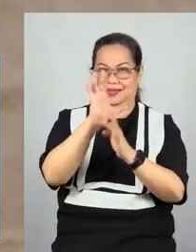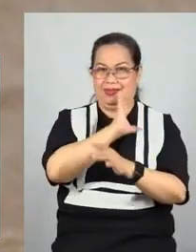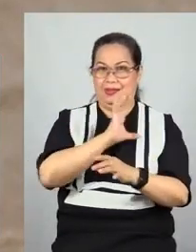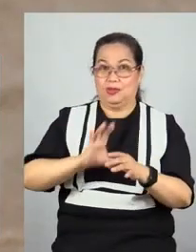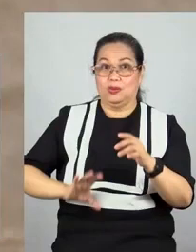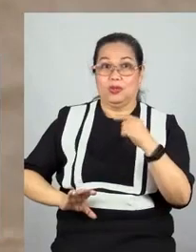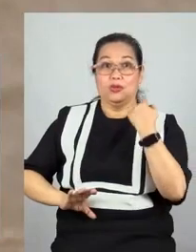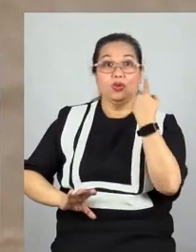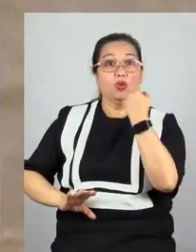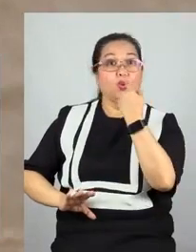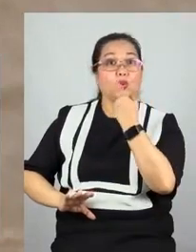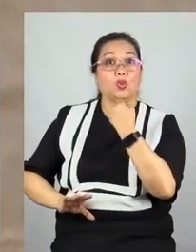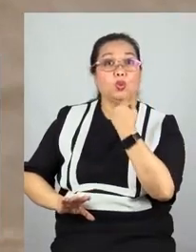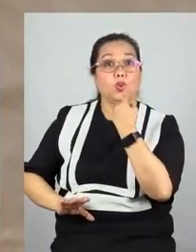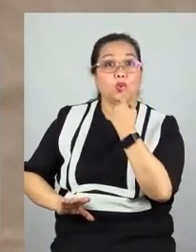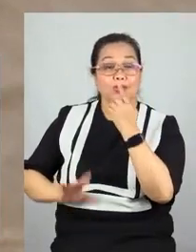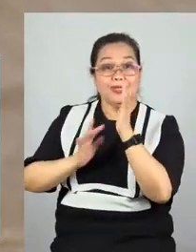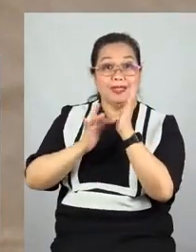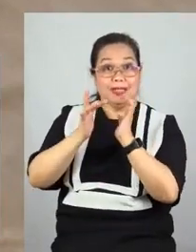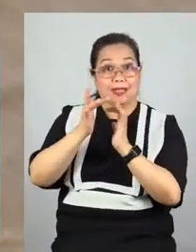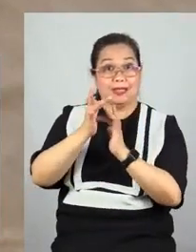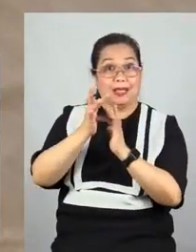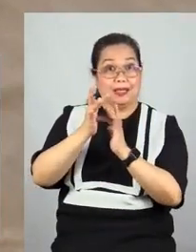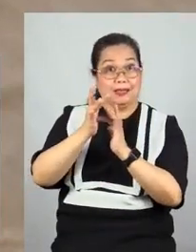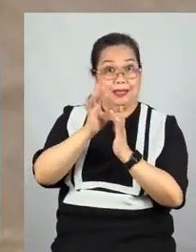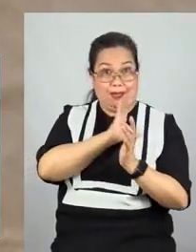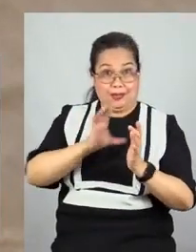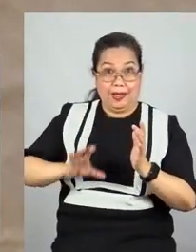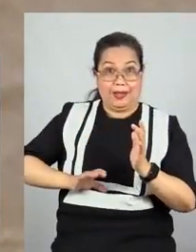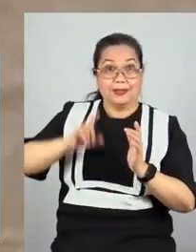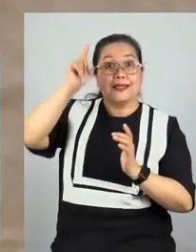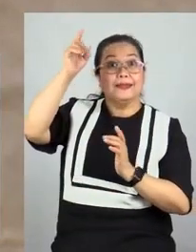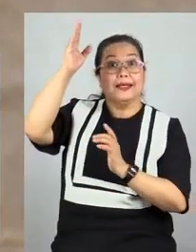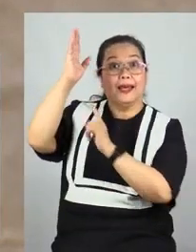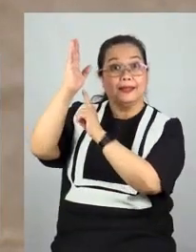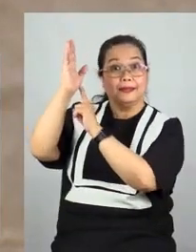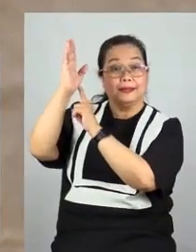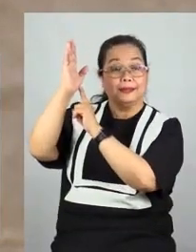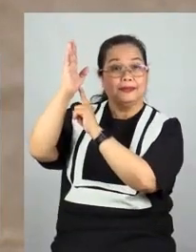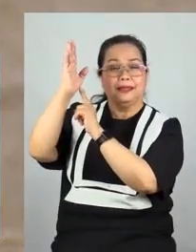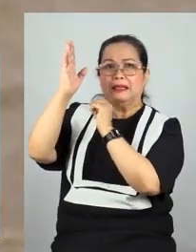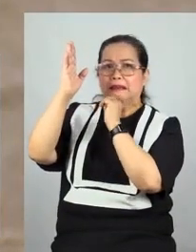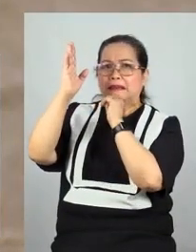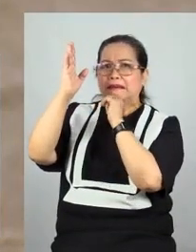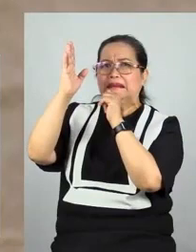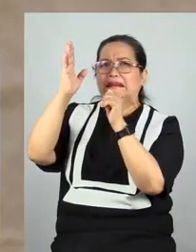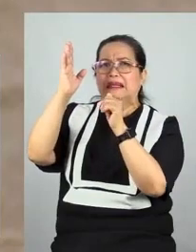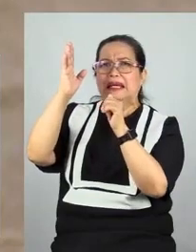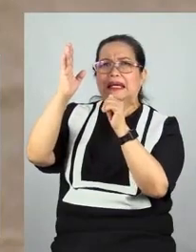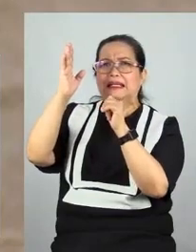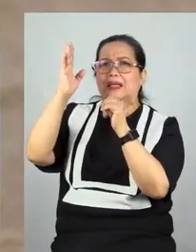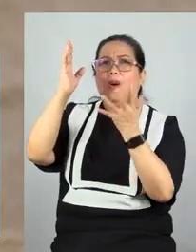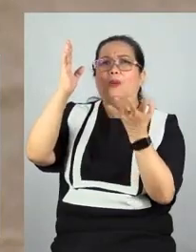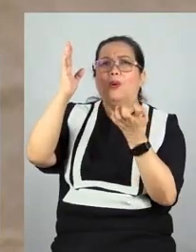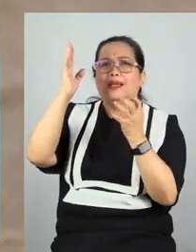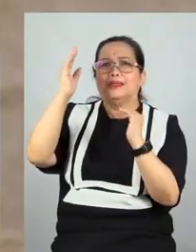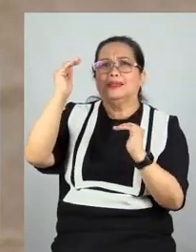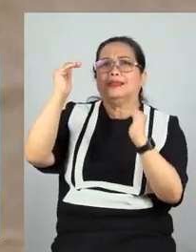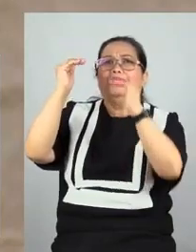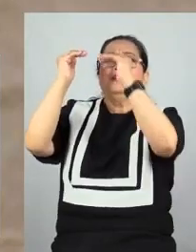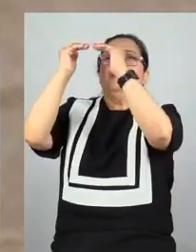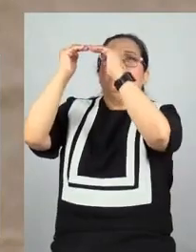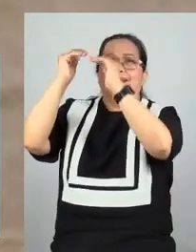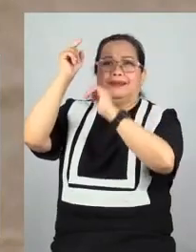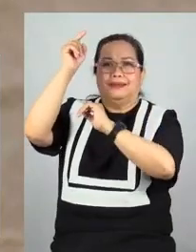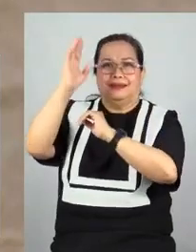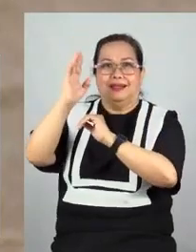who, though he was in the form of God, did not count equality with God a